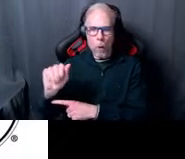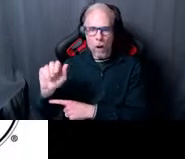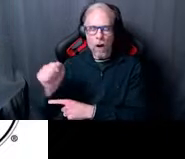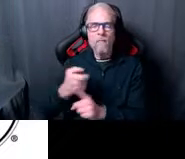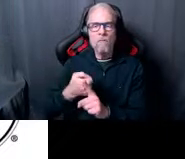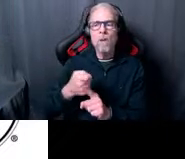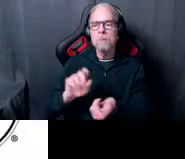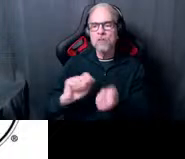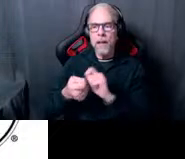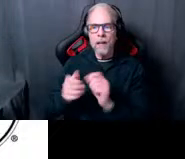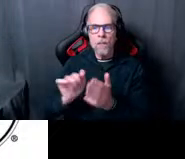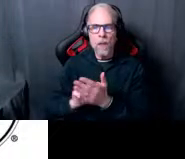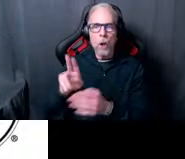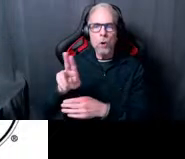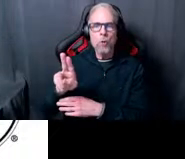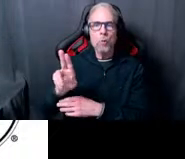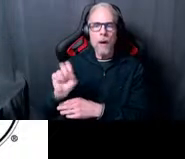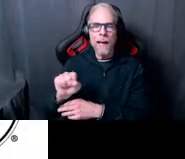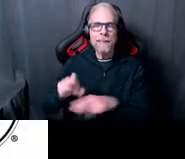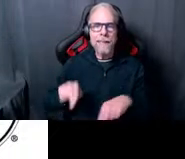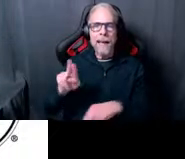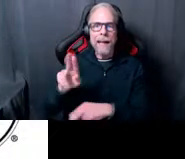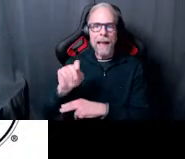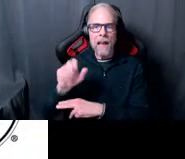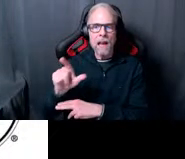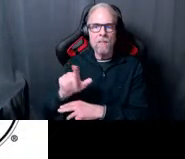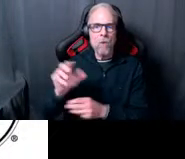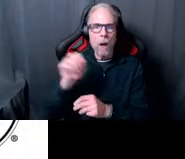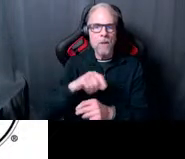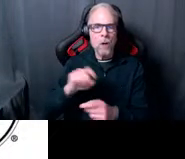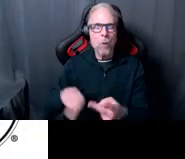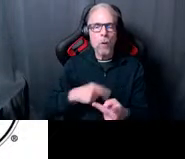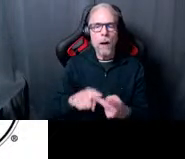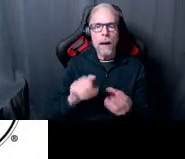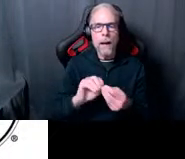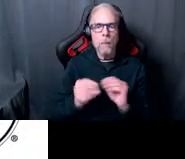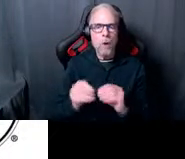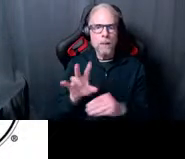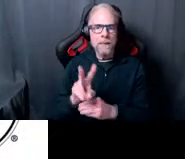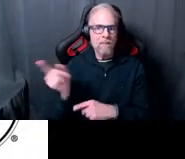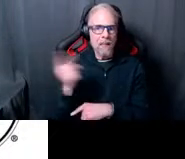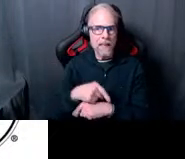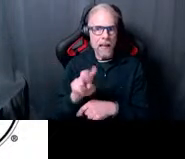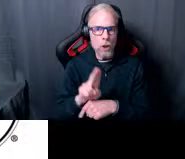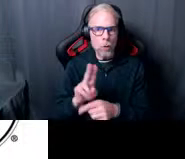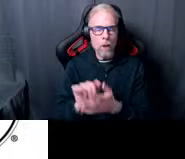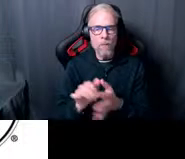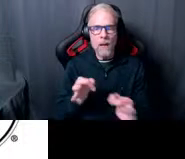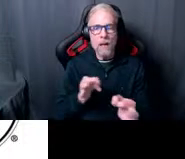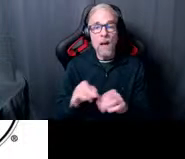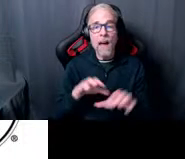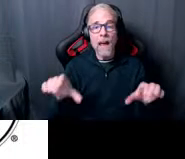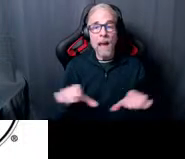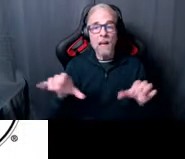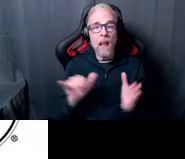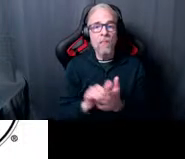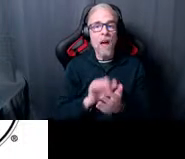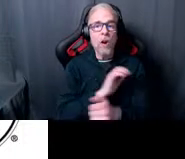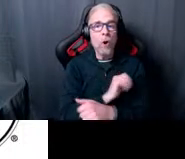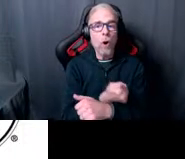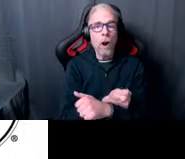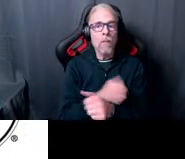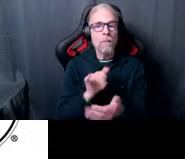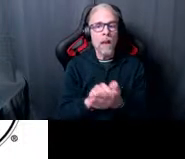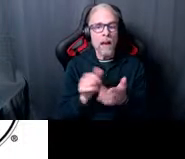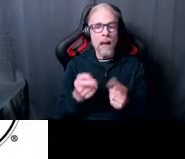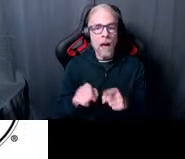Observatory. Number 7, day use is defined as those activities which are authorized to occur